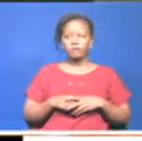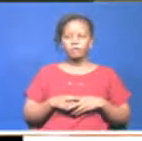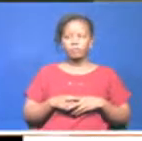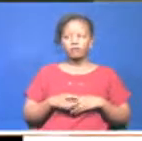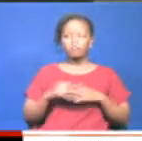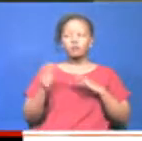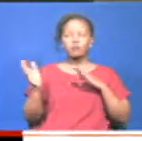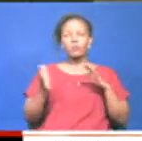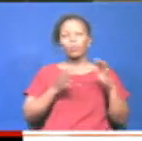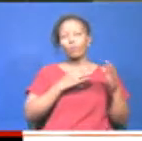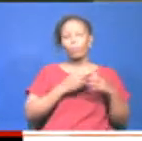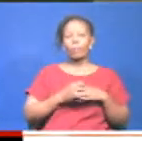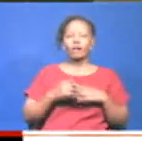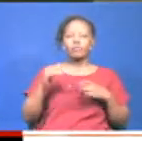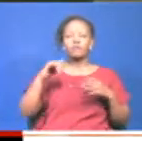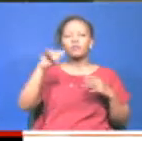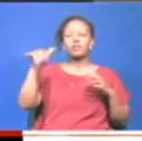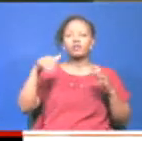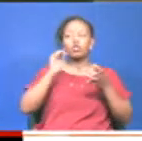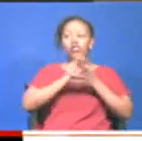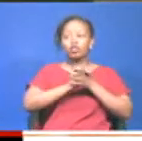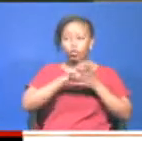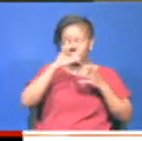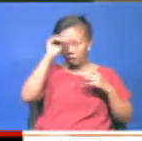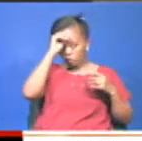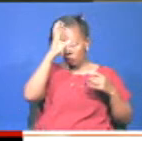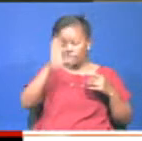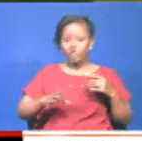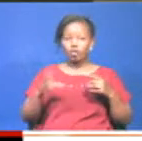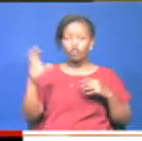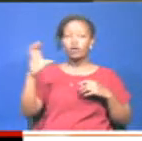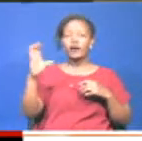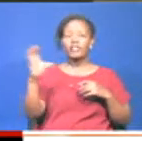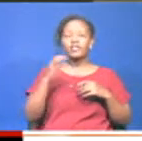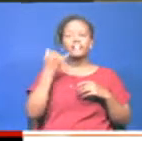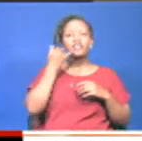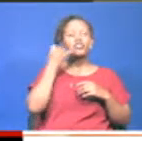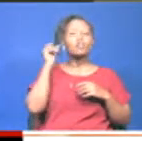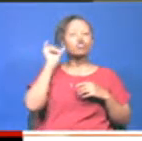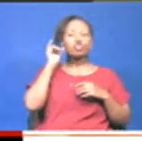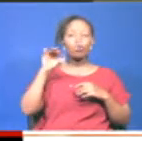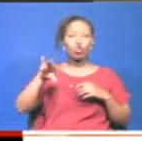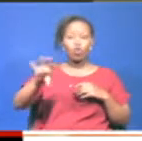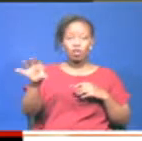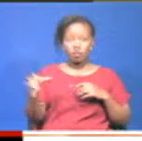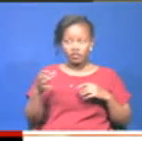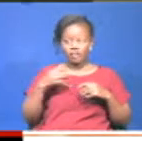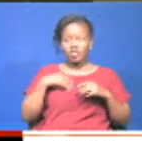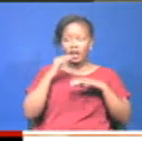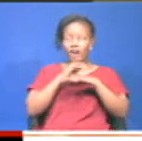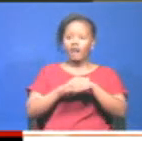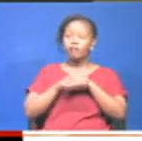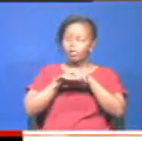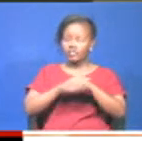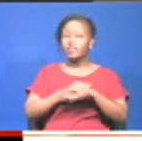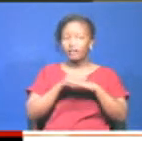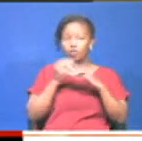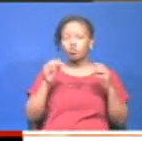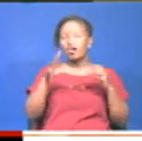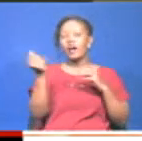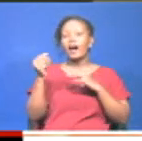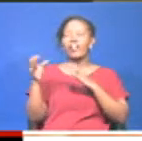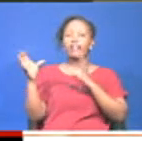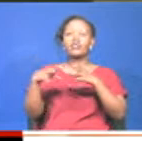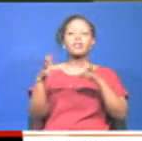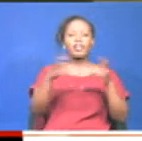Jubilee gubernatorial candidate in Isiolo County, Abdi Guyo, has reached out to Arujan and Murule clans,